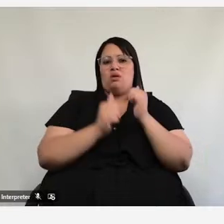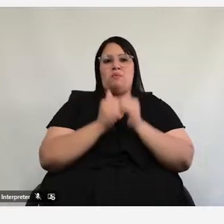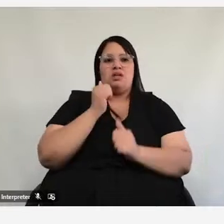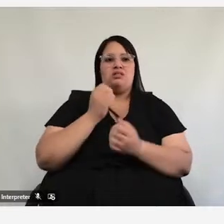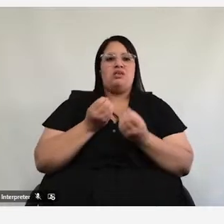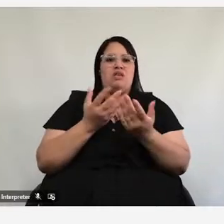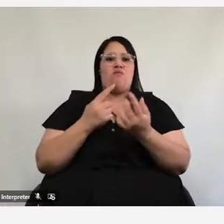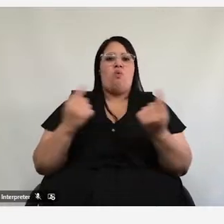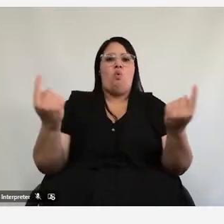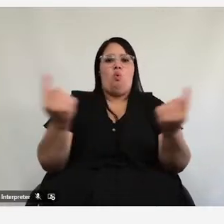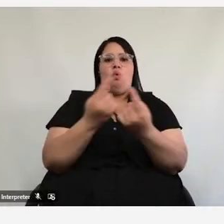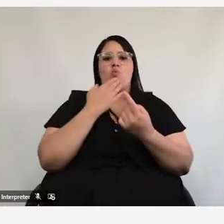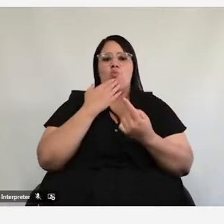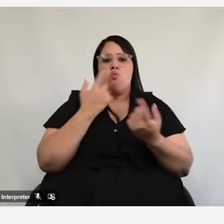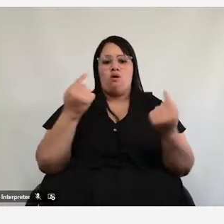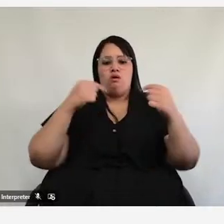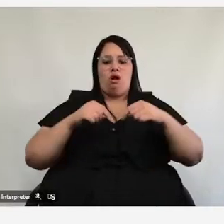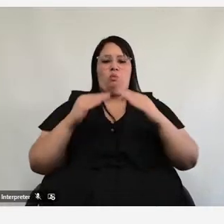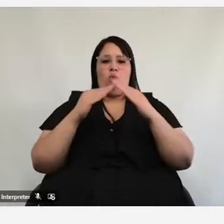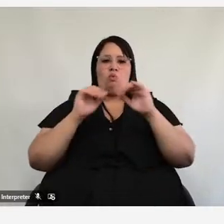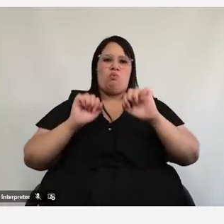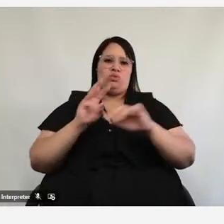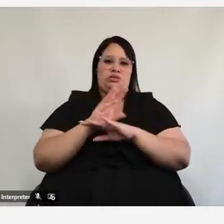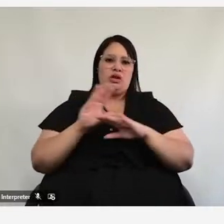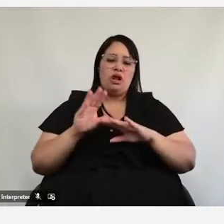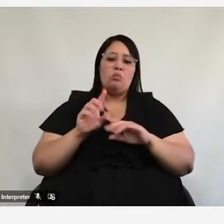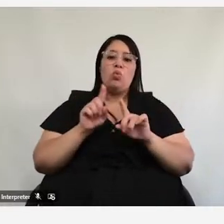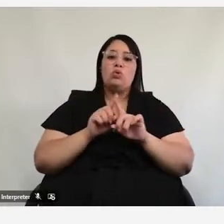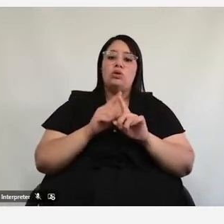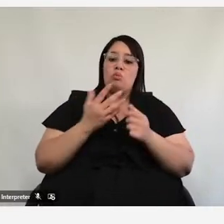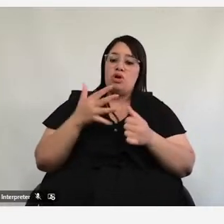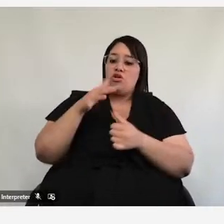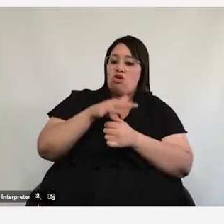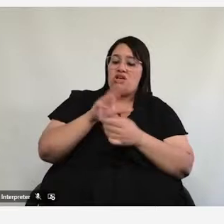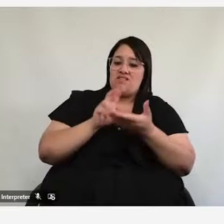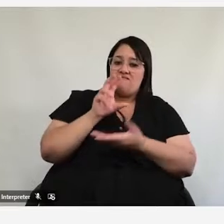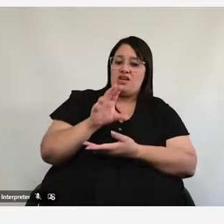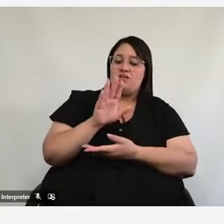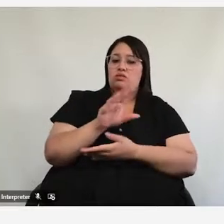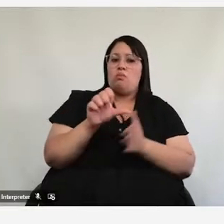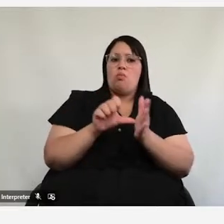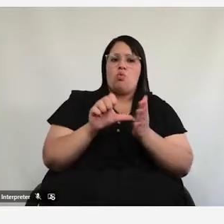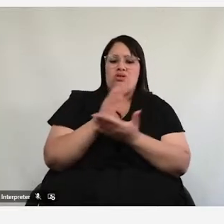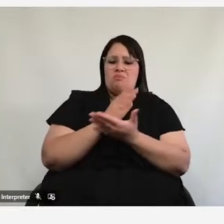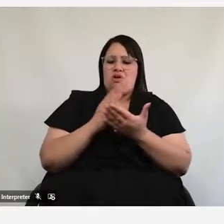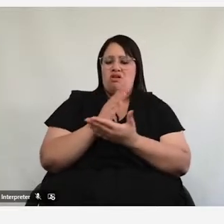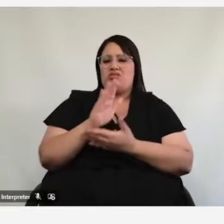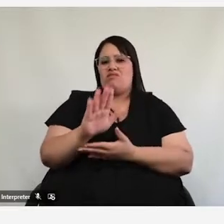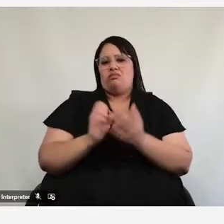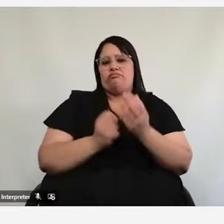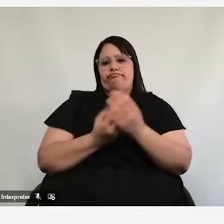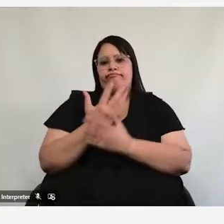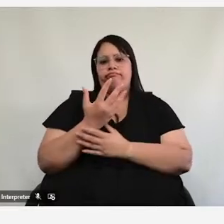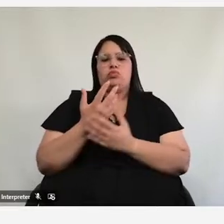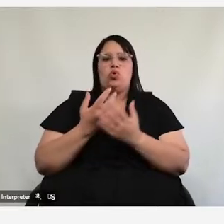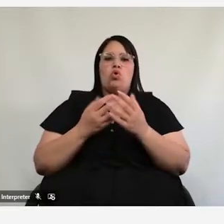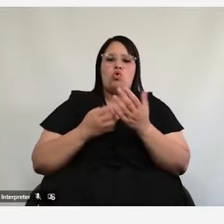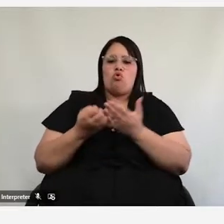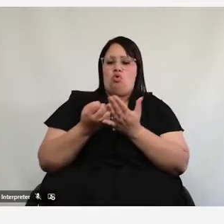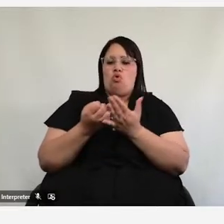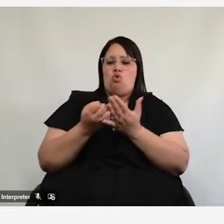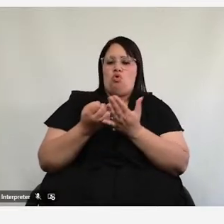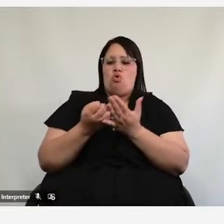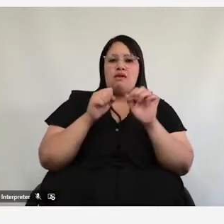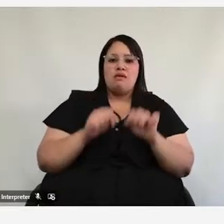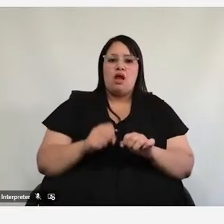everyone who calls the Western Cape home by prioritizing and investing in key elements of a thriving and growing economy